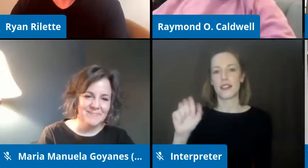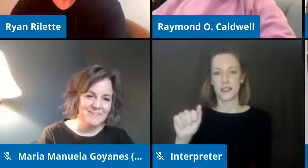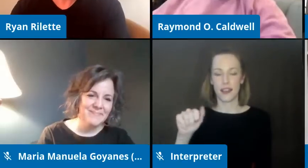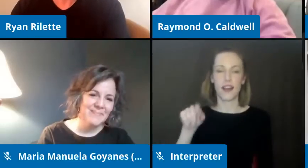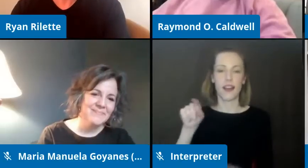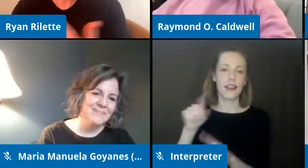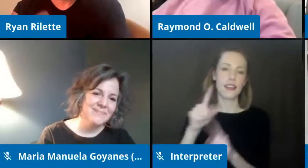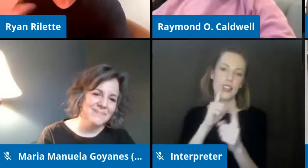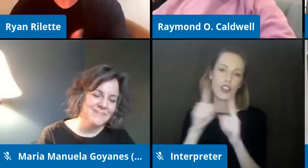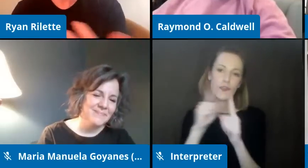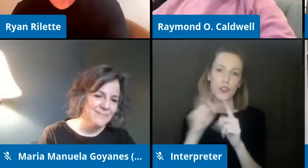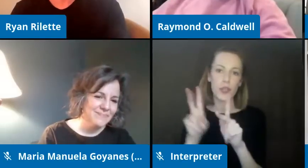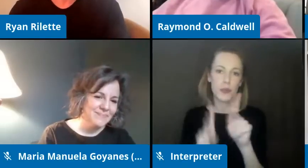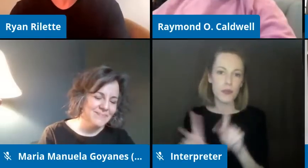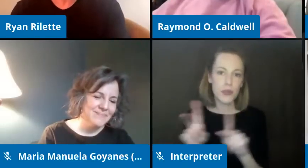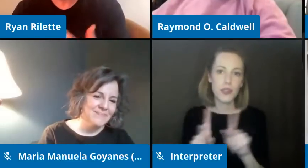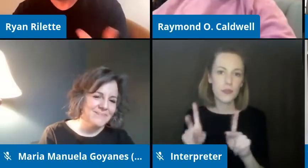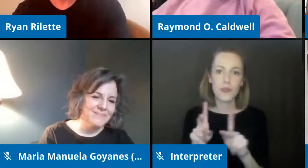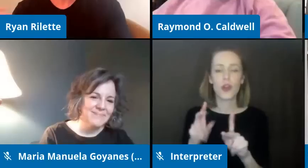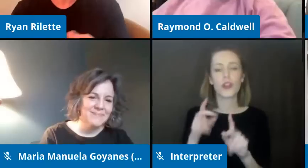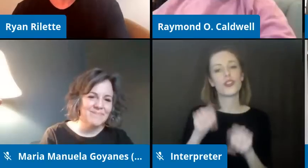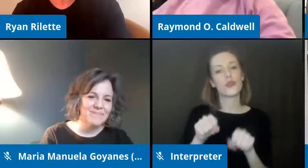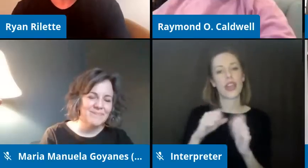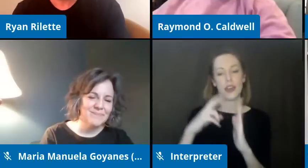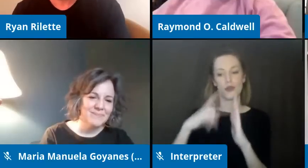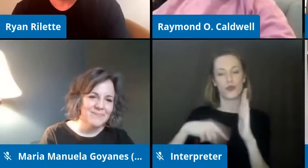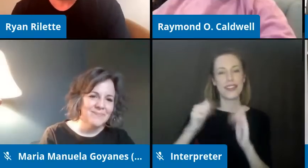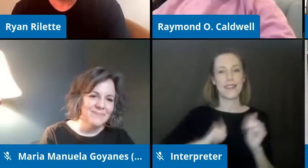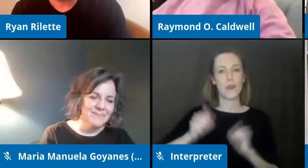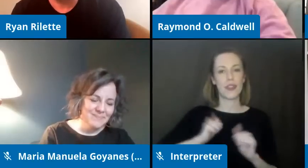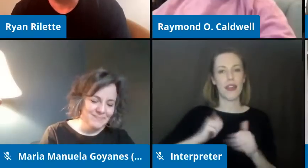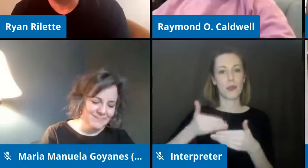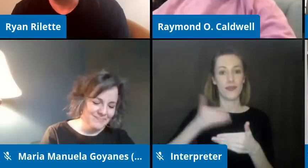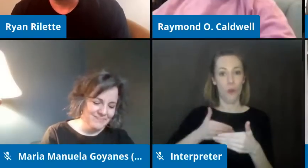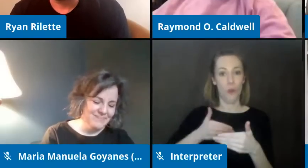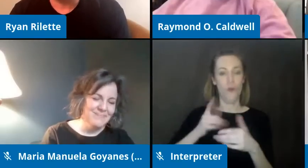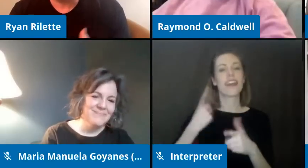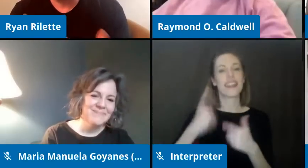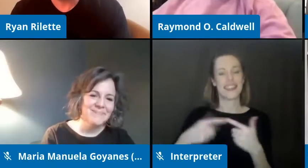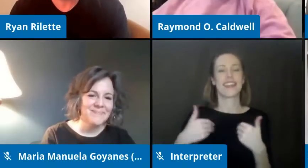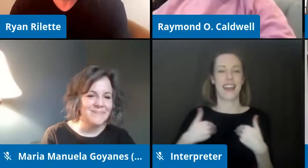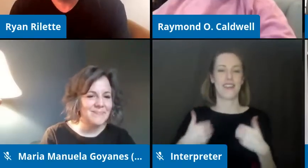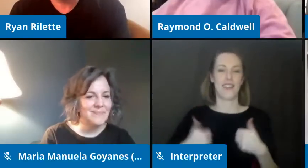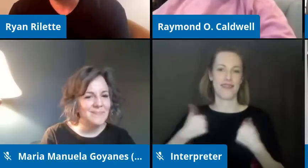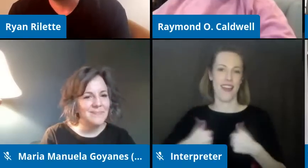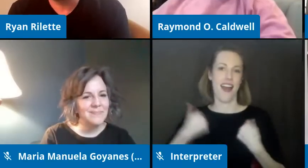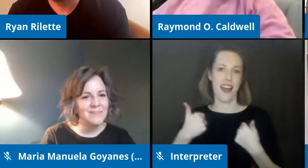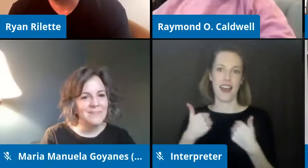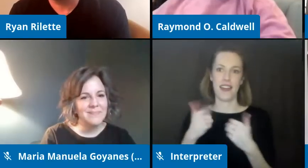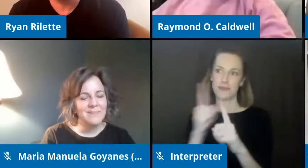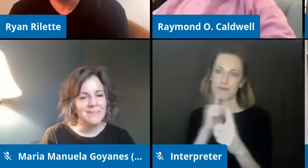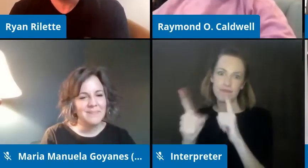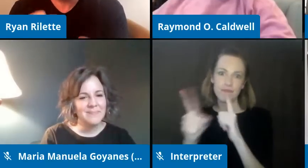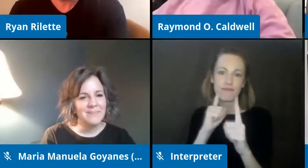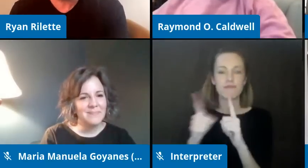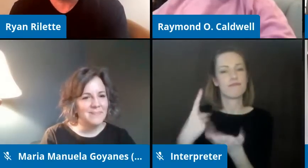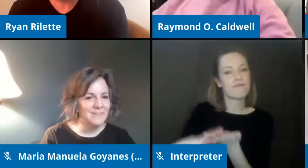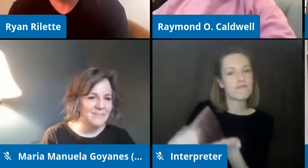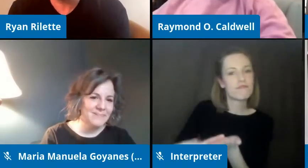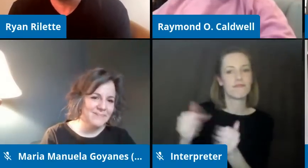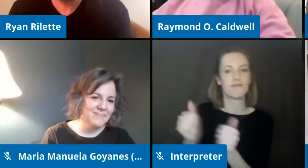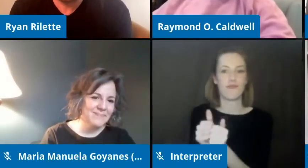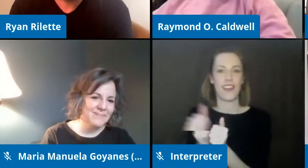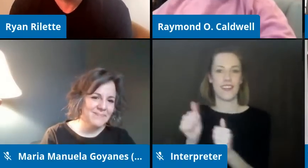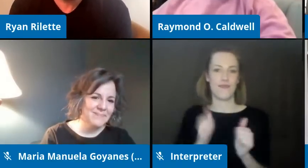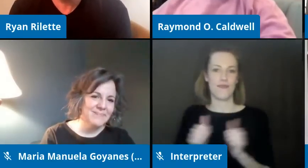read beforehand and ask the playwright questions about and get to know the playwright a little bit better. And we've got a bunch of other content that I'm desperate to